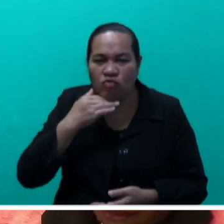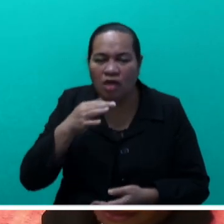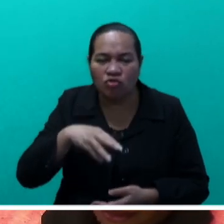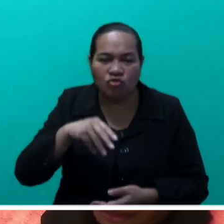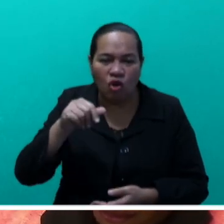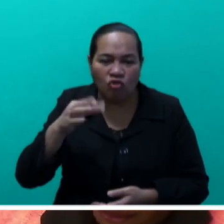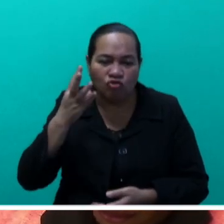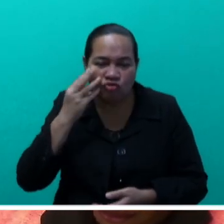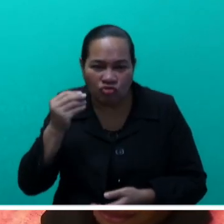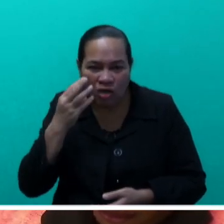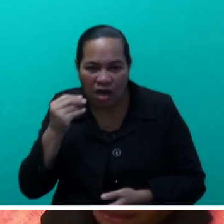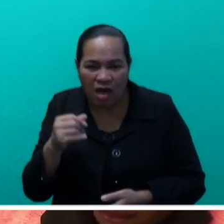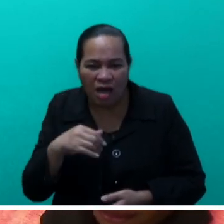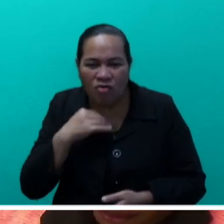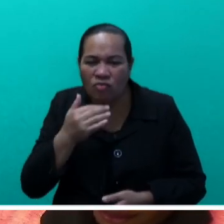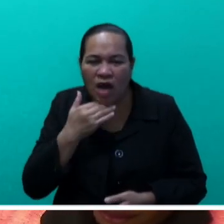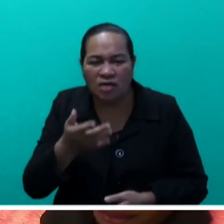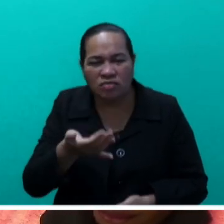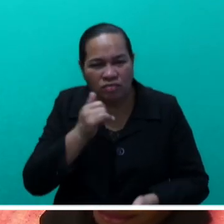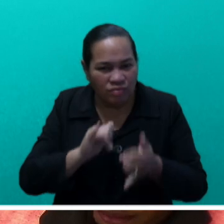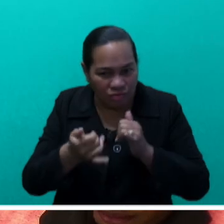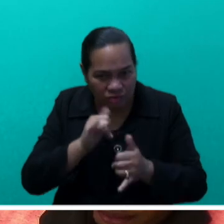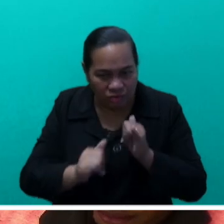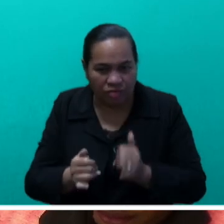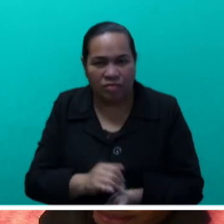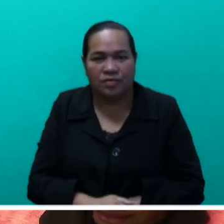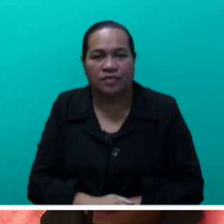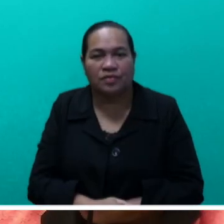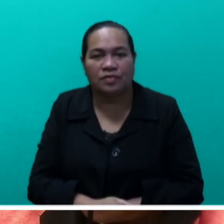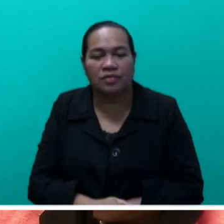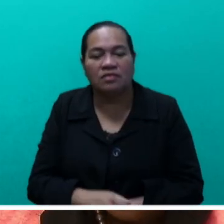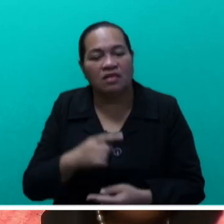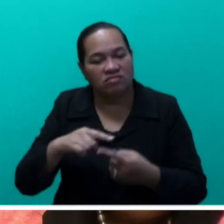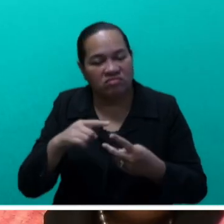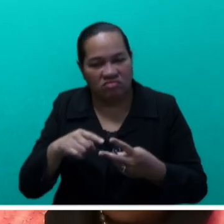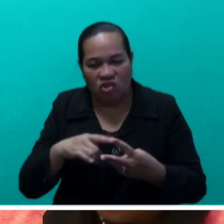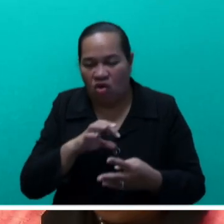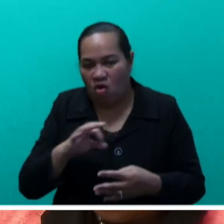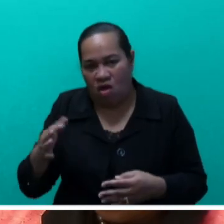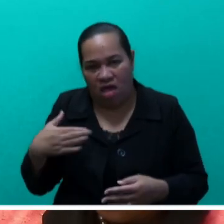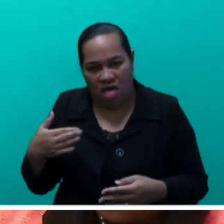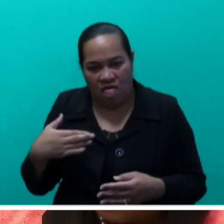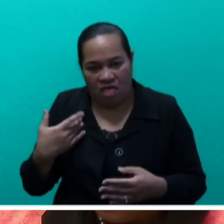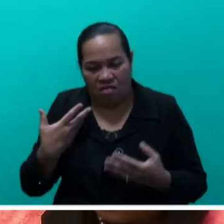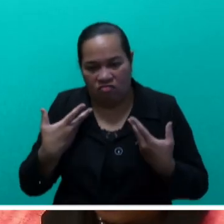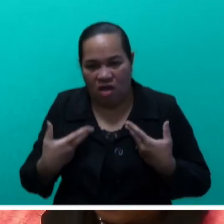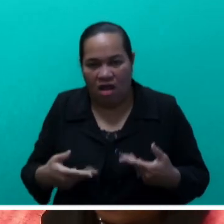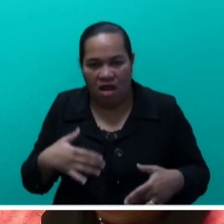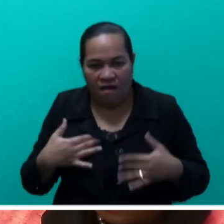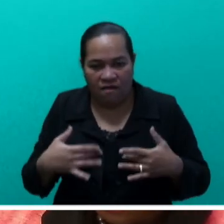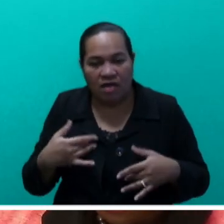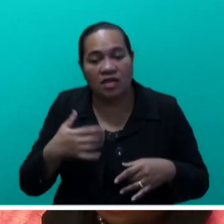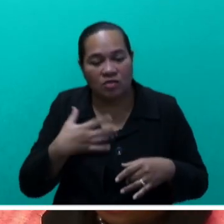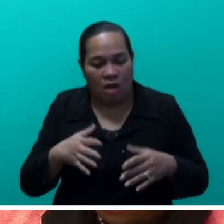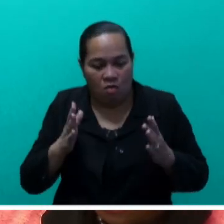and processed foods, and excessive alcohol consumption. These unhealthy lifestyle habits led to four key changes in our